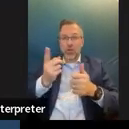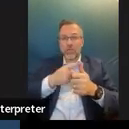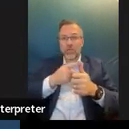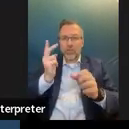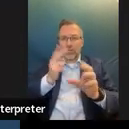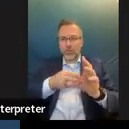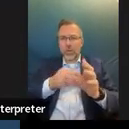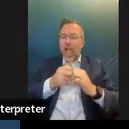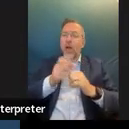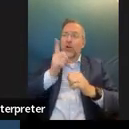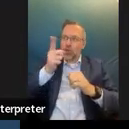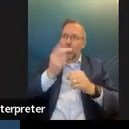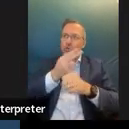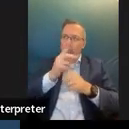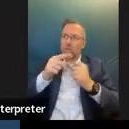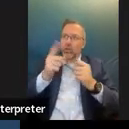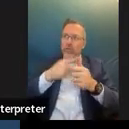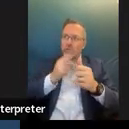and